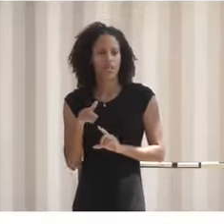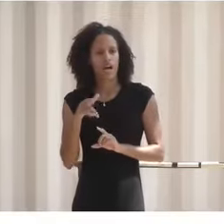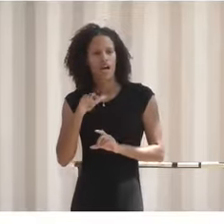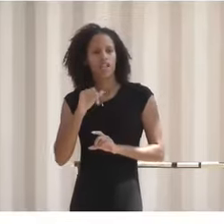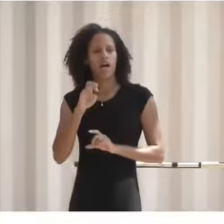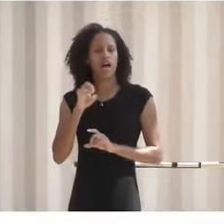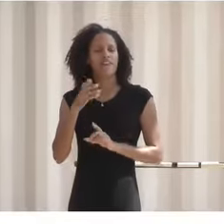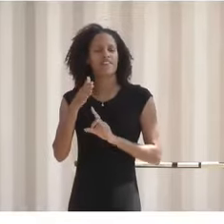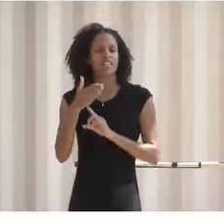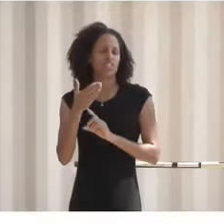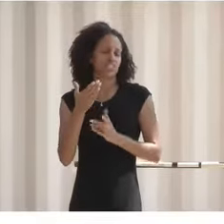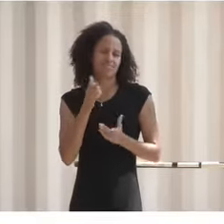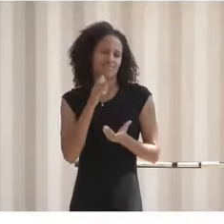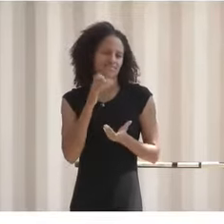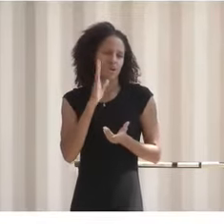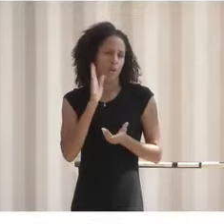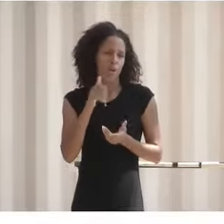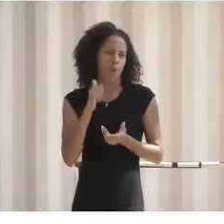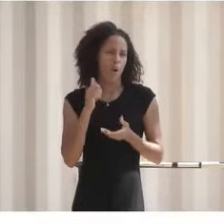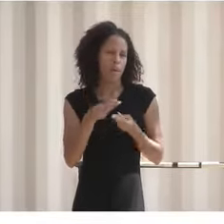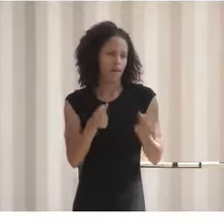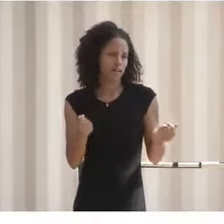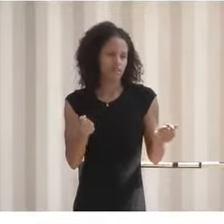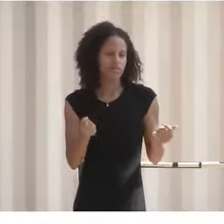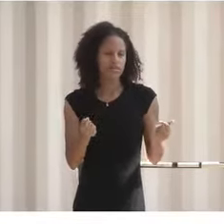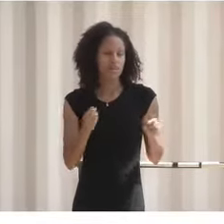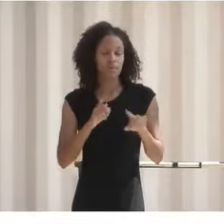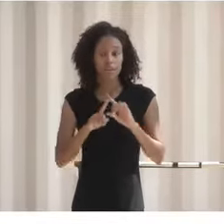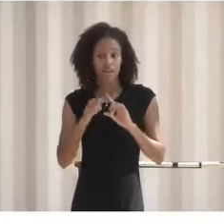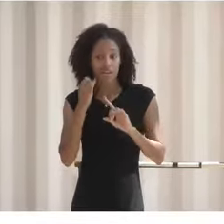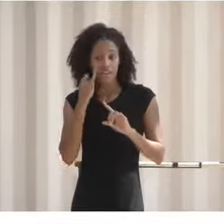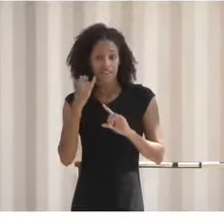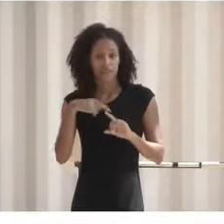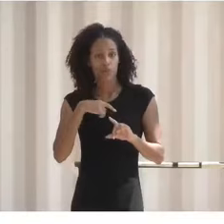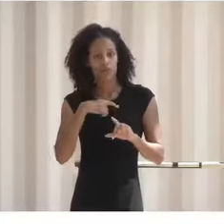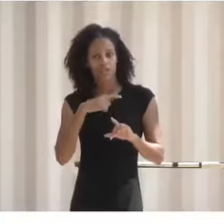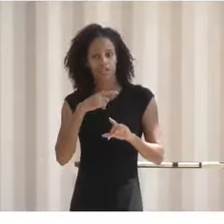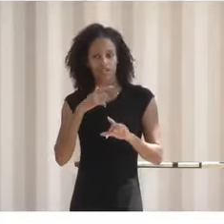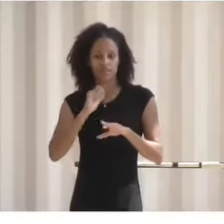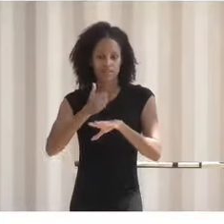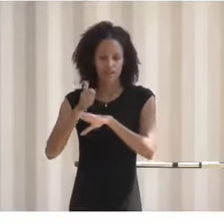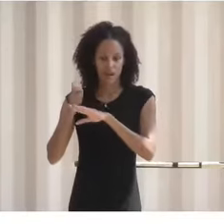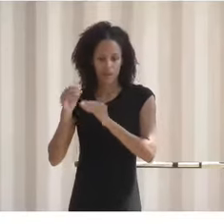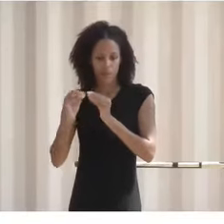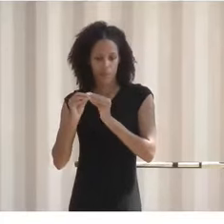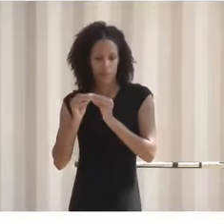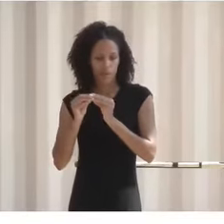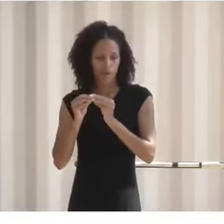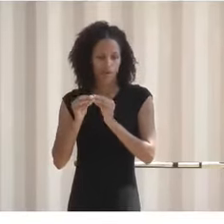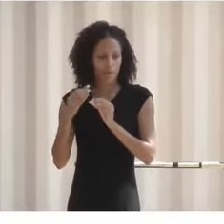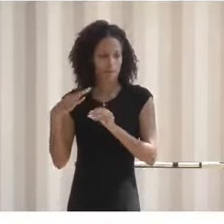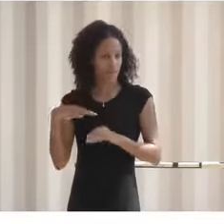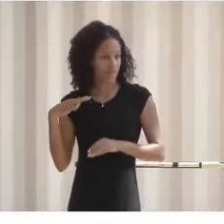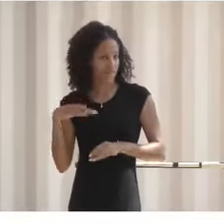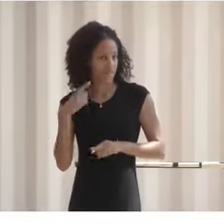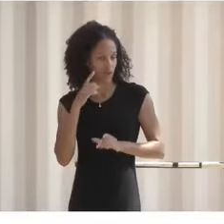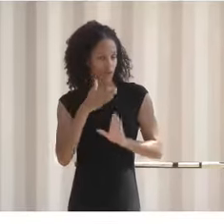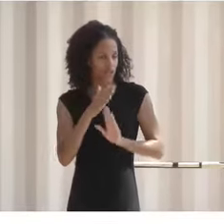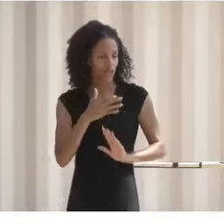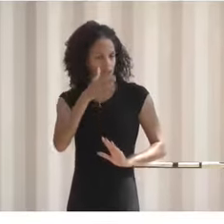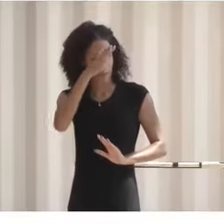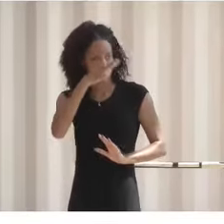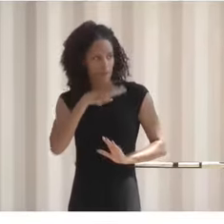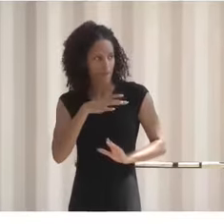lionfish are not going to be eradicated, but by creating additional incentives for fishers to remove them, it allows